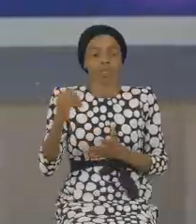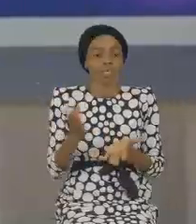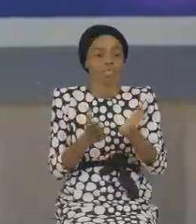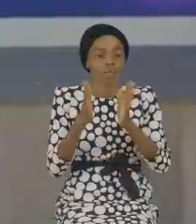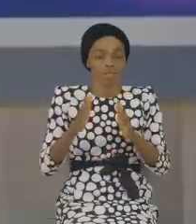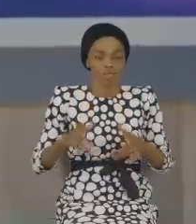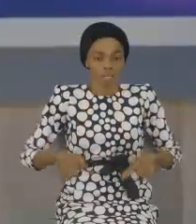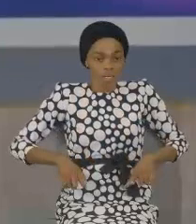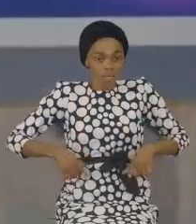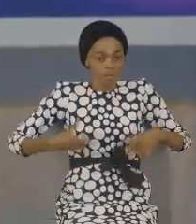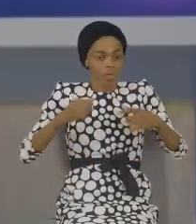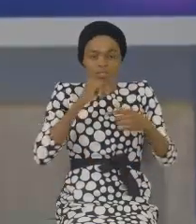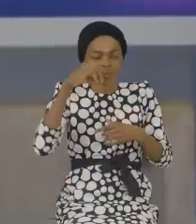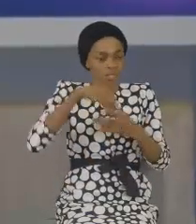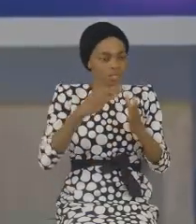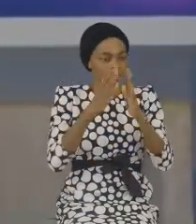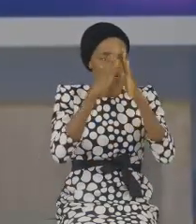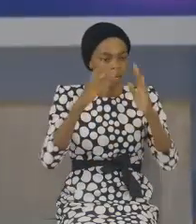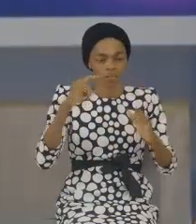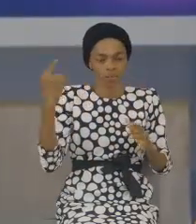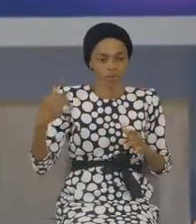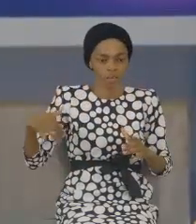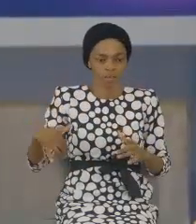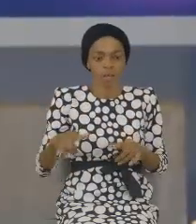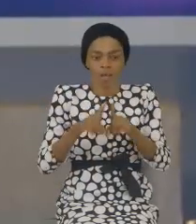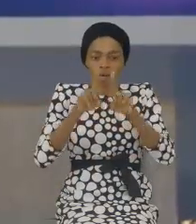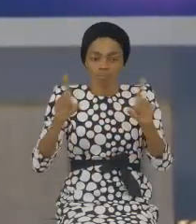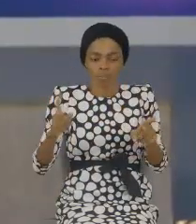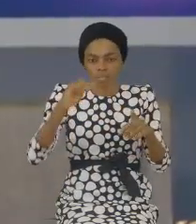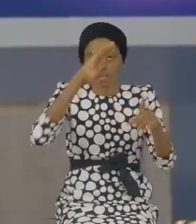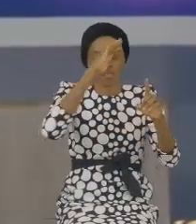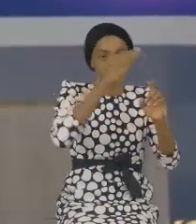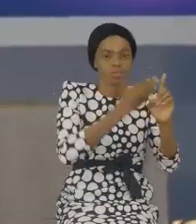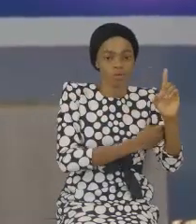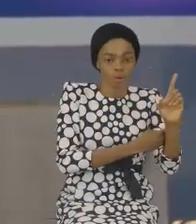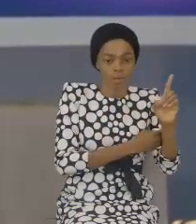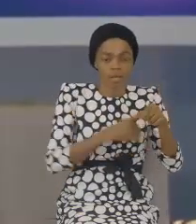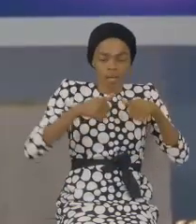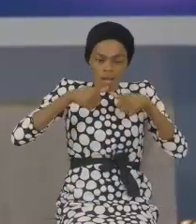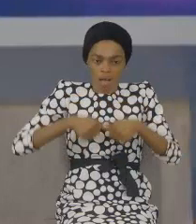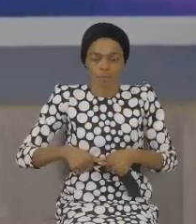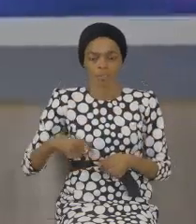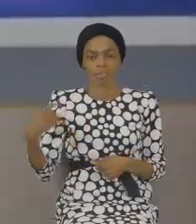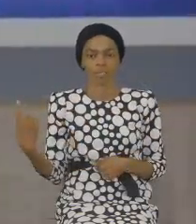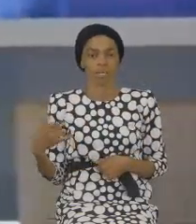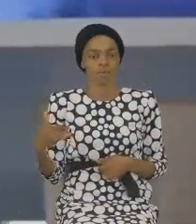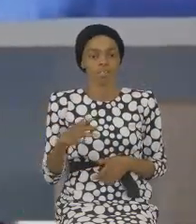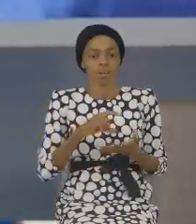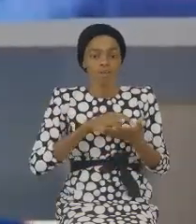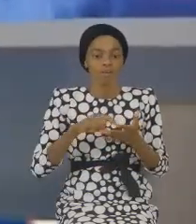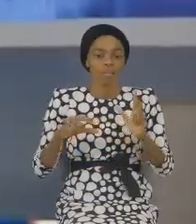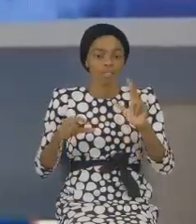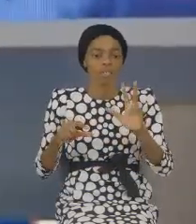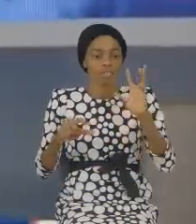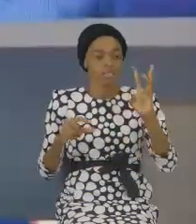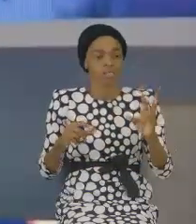abideth not in the house forever, but the son abideth ever. And then in verse 36,